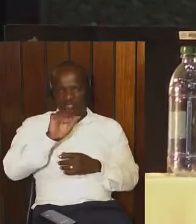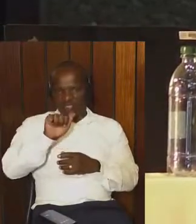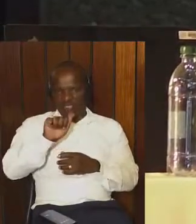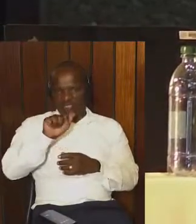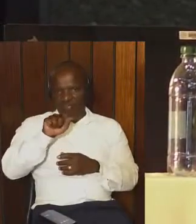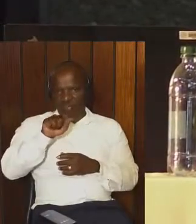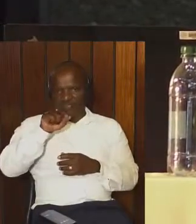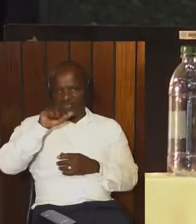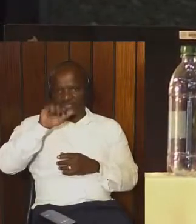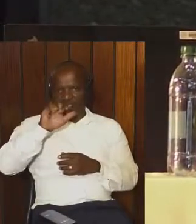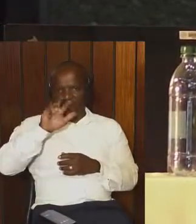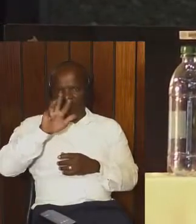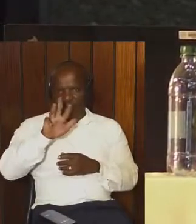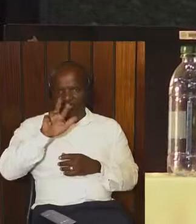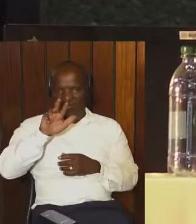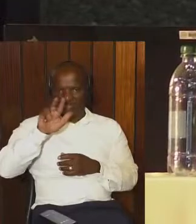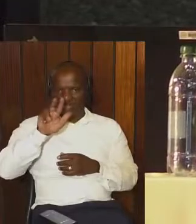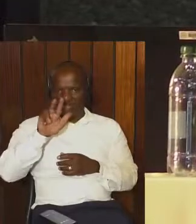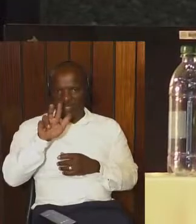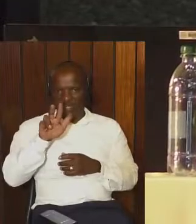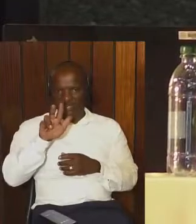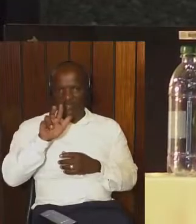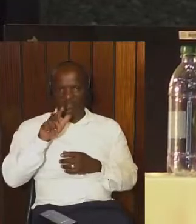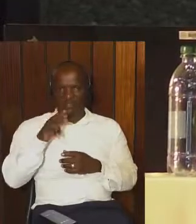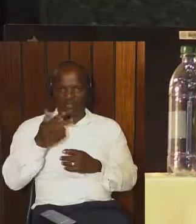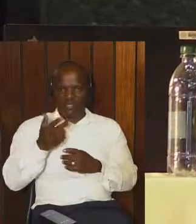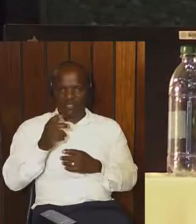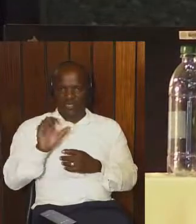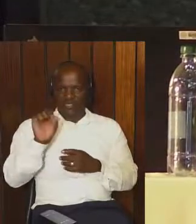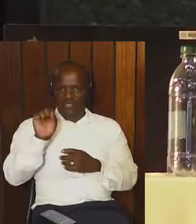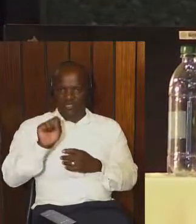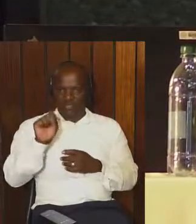46.98 kilometers. That is Sebokeng 9